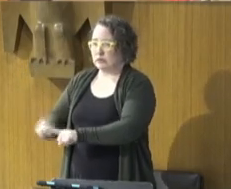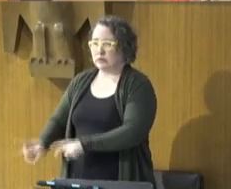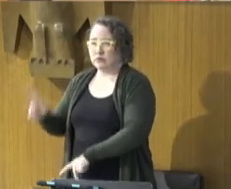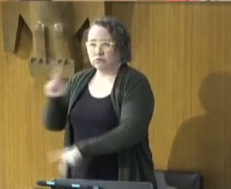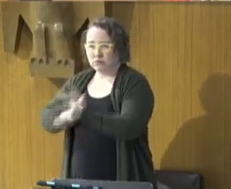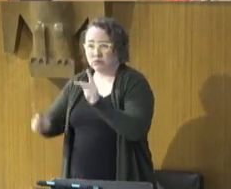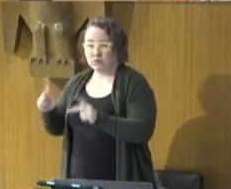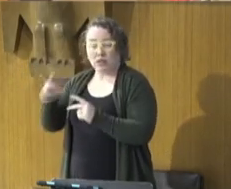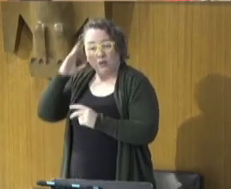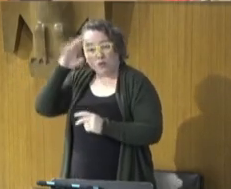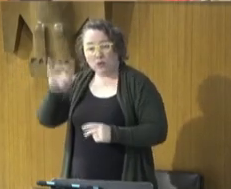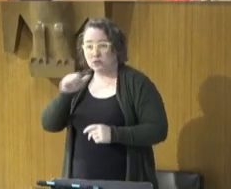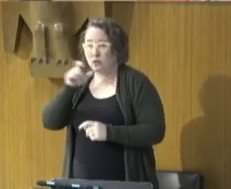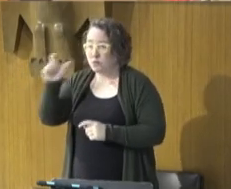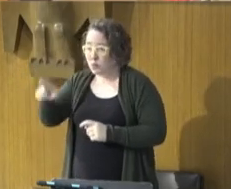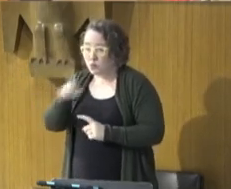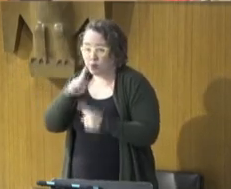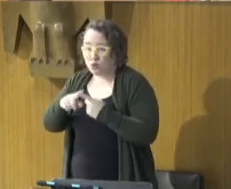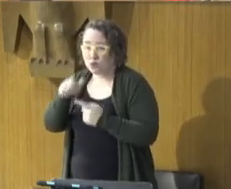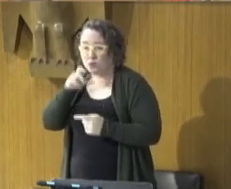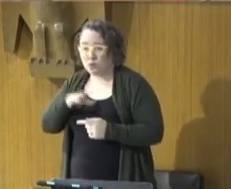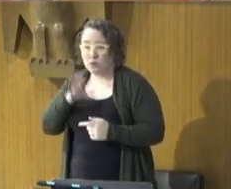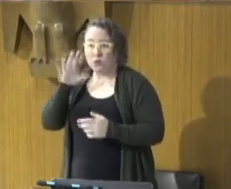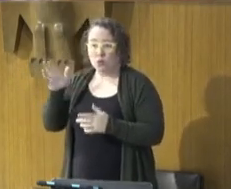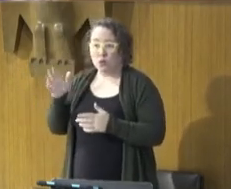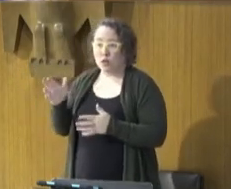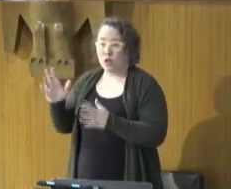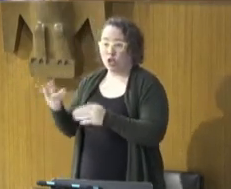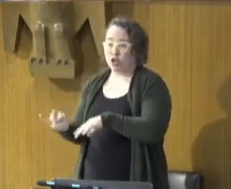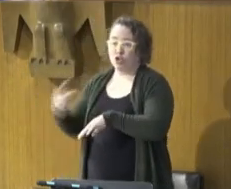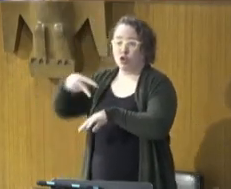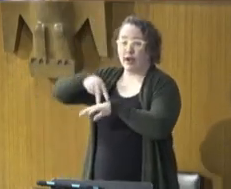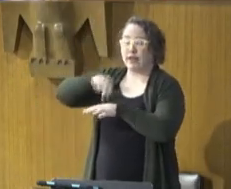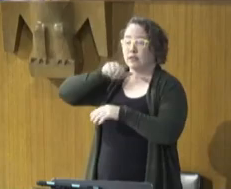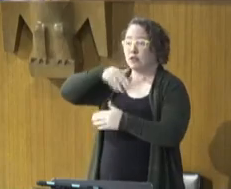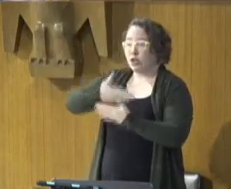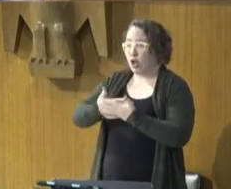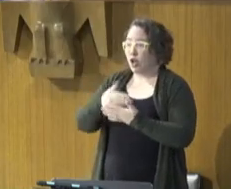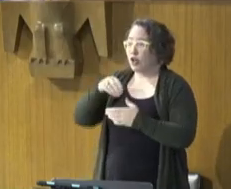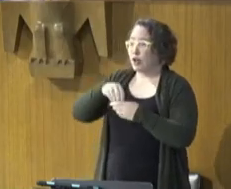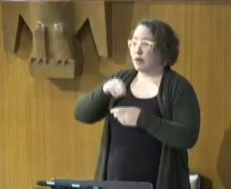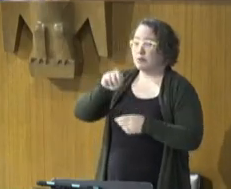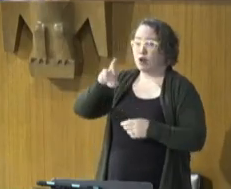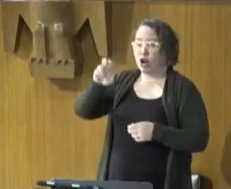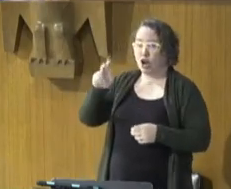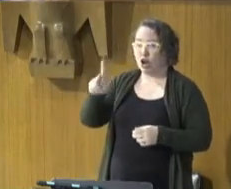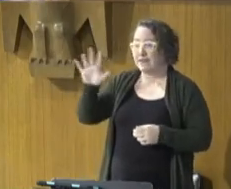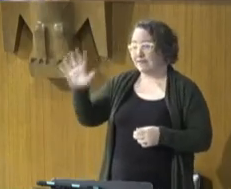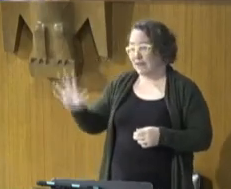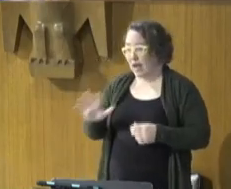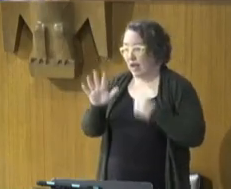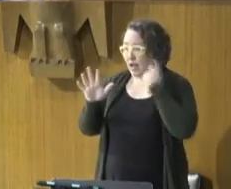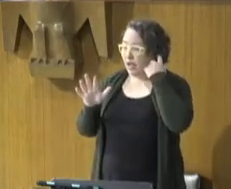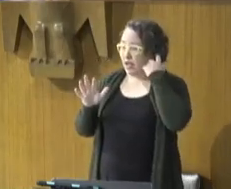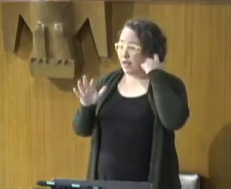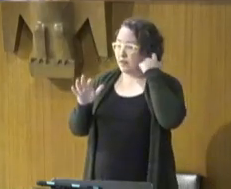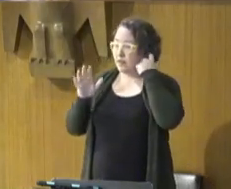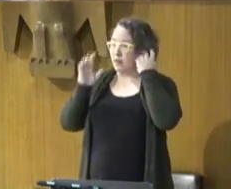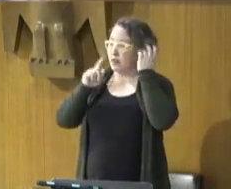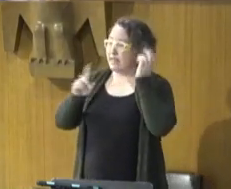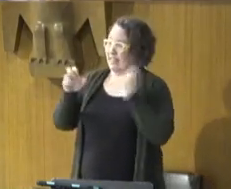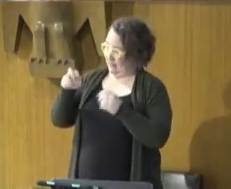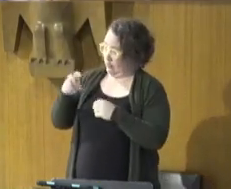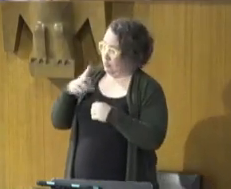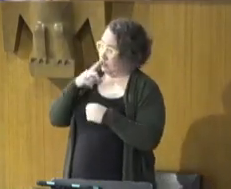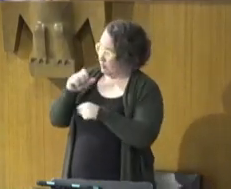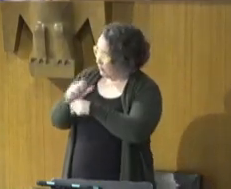talk to women. He'll raise the daughter of Jairus, a Pharisee, in Mark 5, even though Pharisees are continually trying to